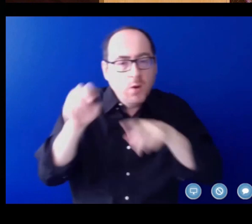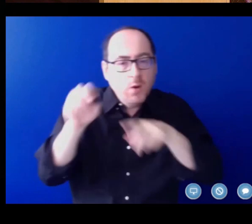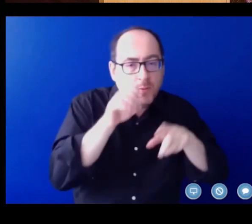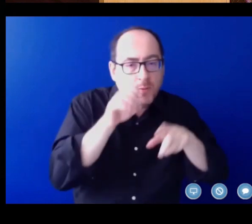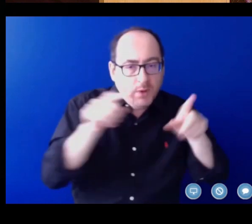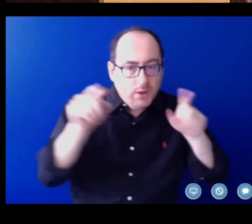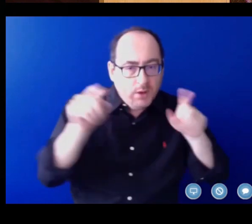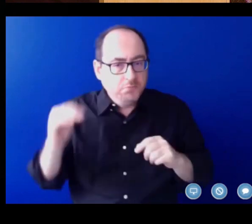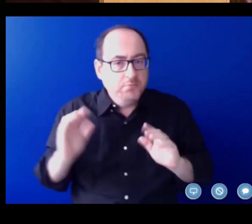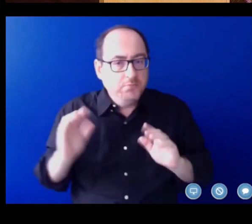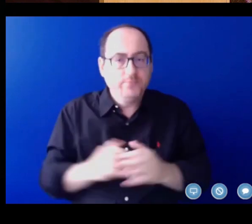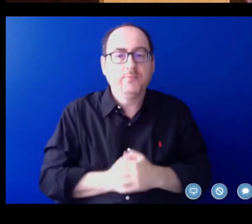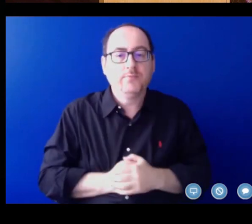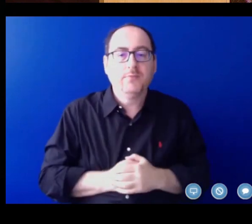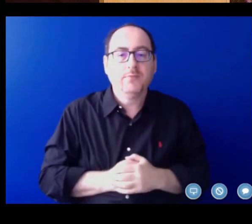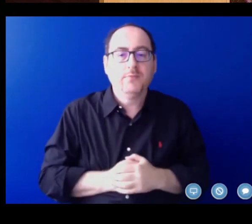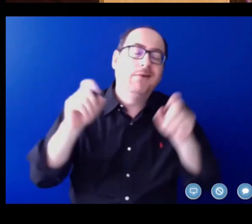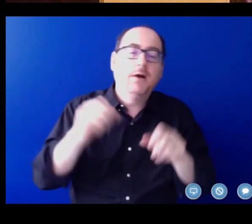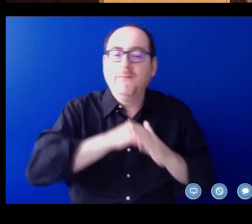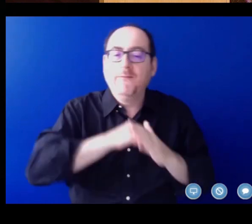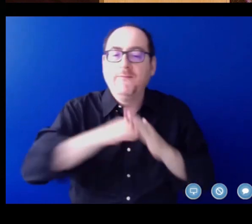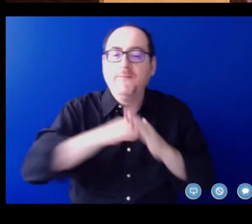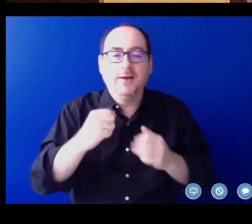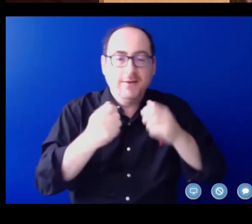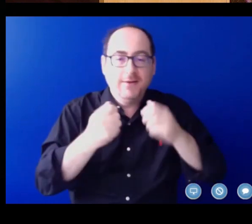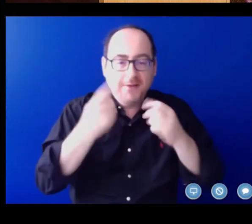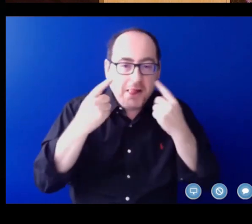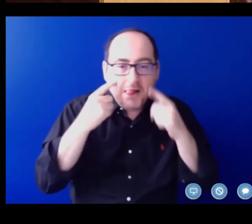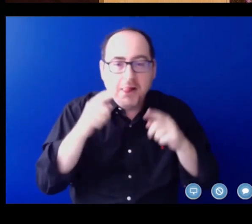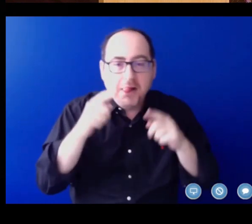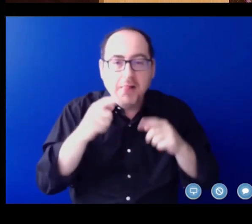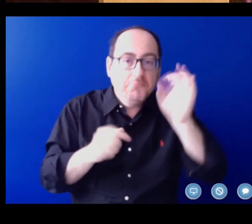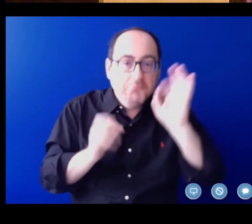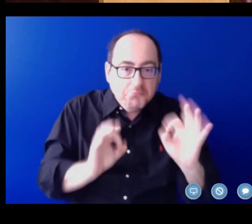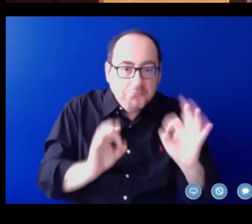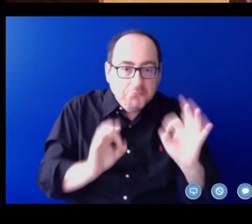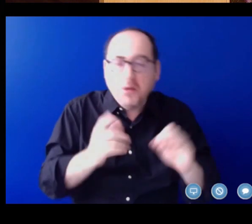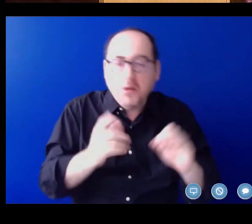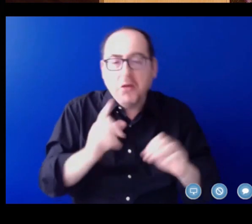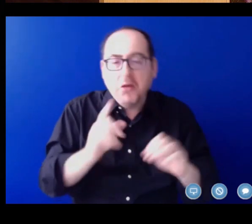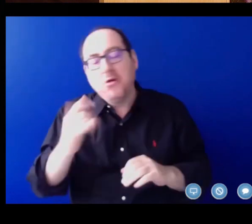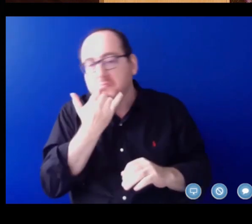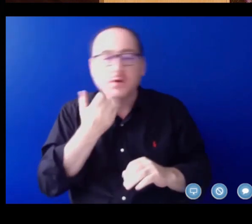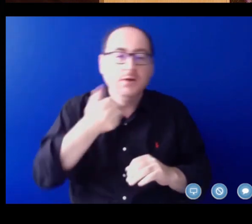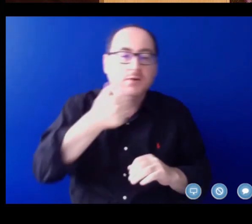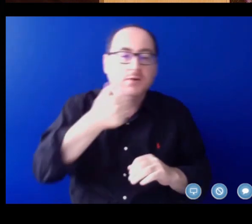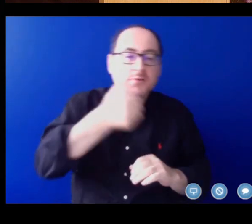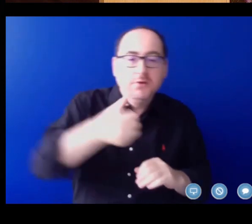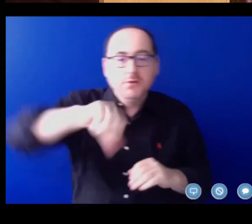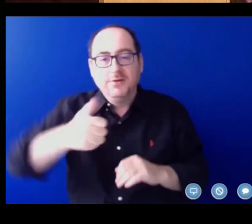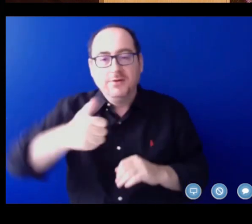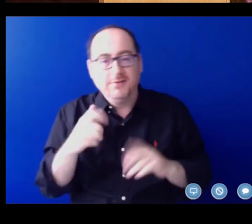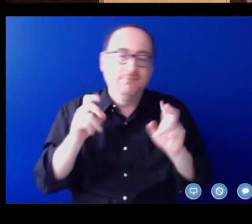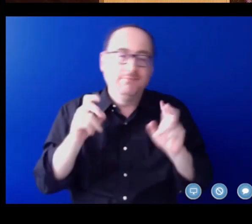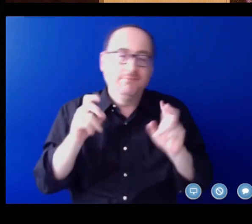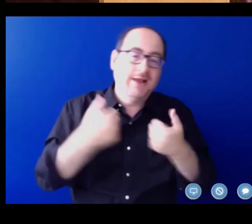the first statement, Australia subjects asylum seekers to extremely harsh mandatory detention policies. Who here thinks that one's true?